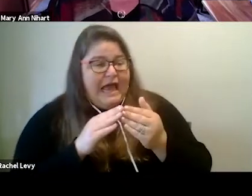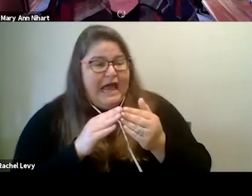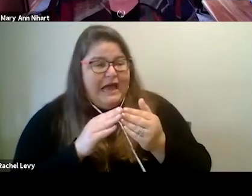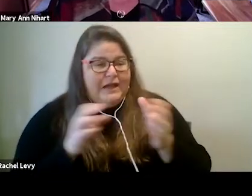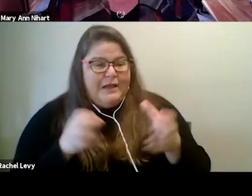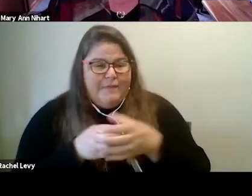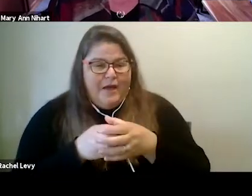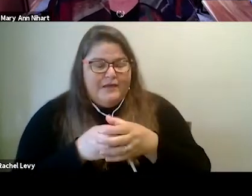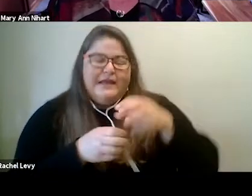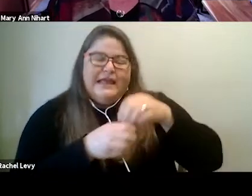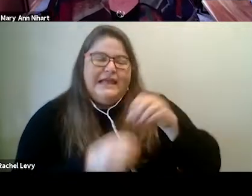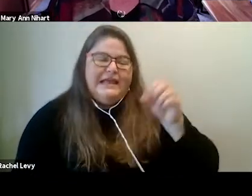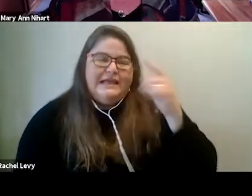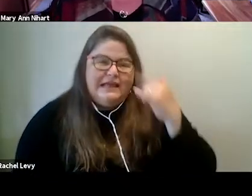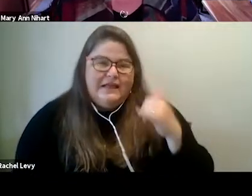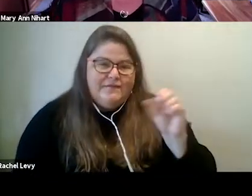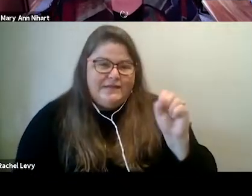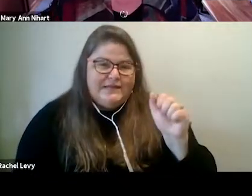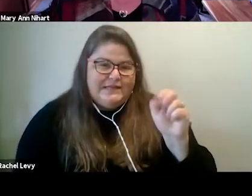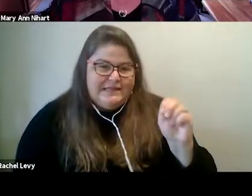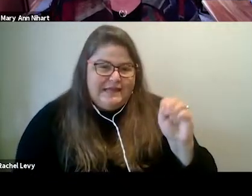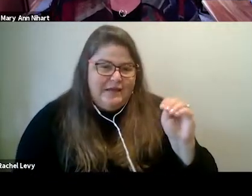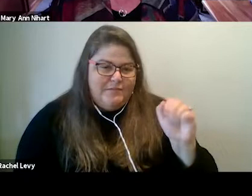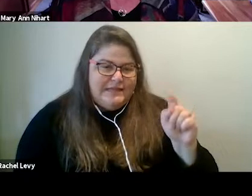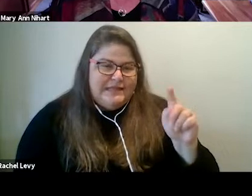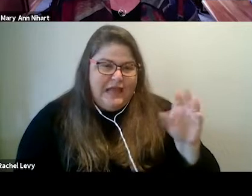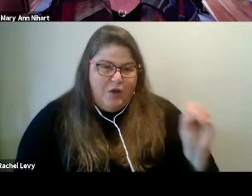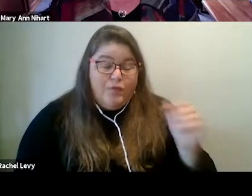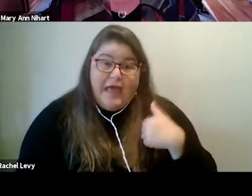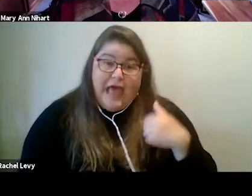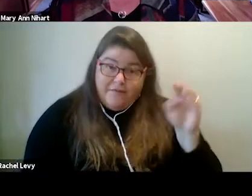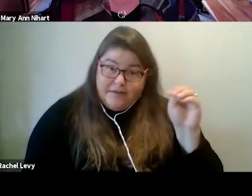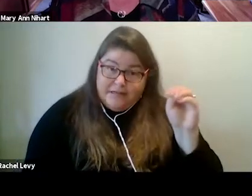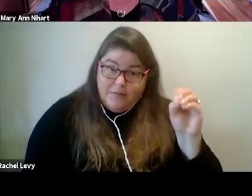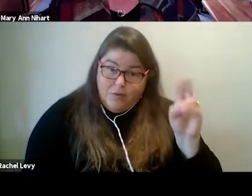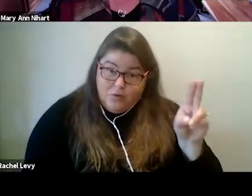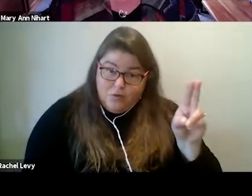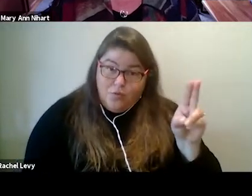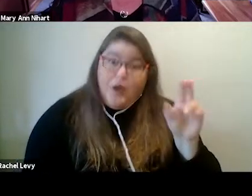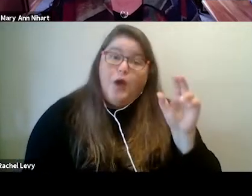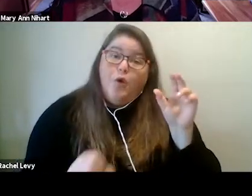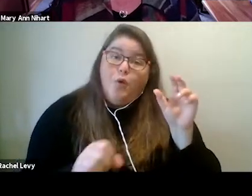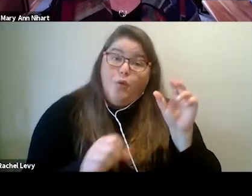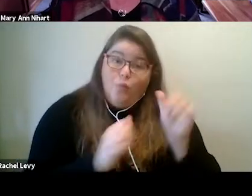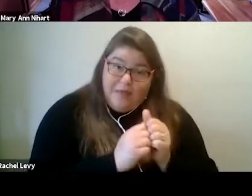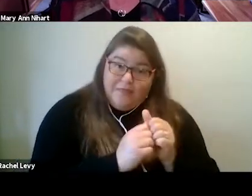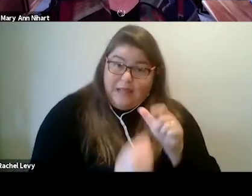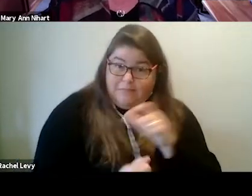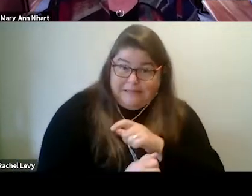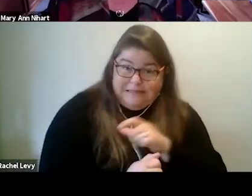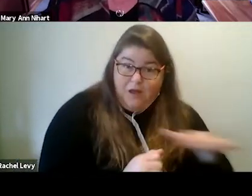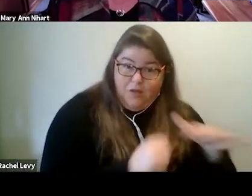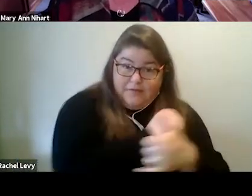in San Mateo County, actually has an MOU with the police across the county